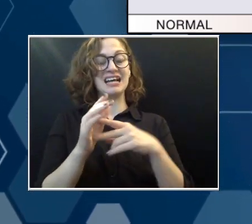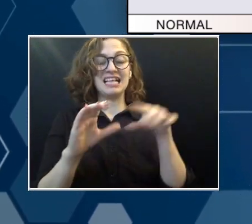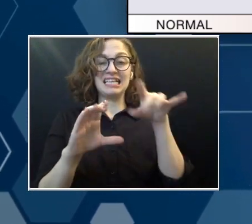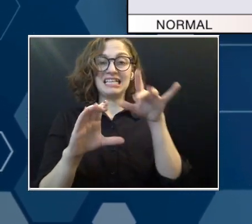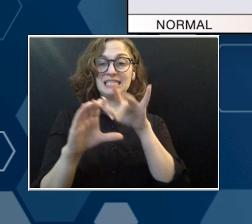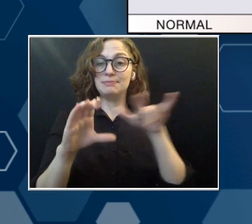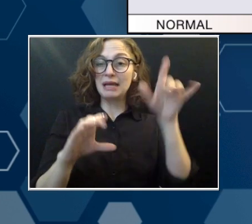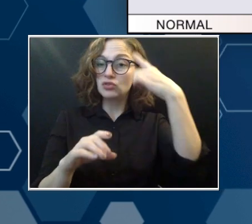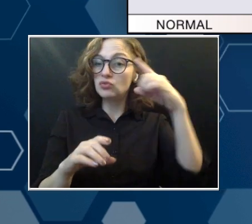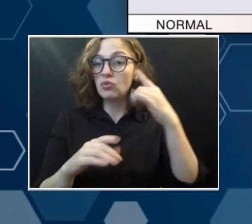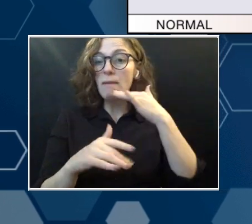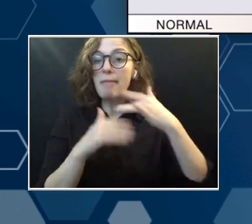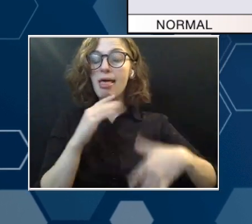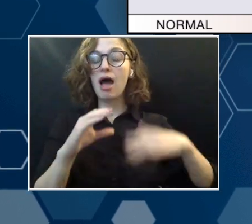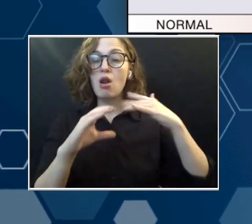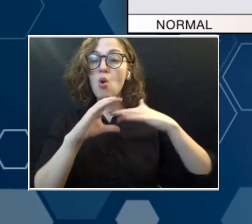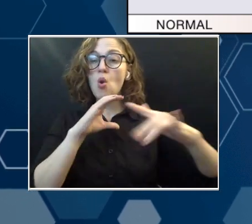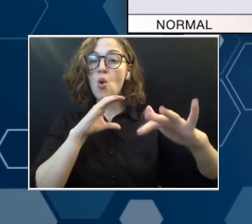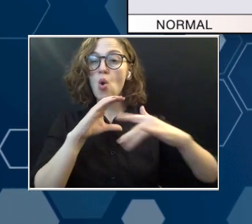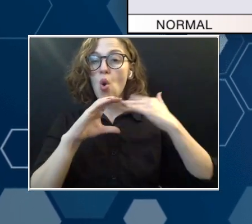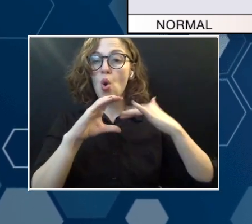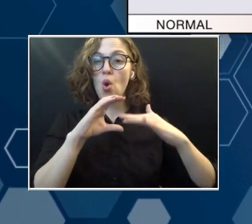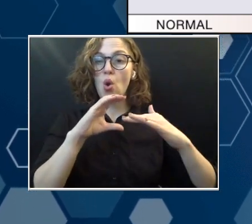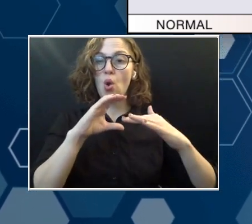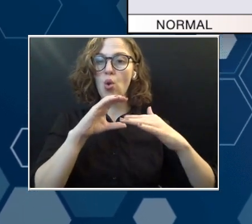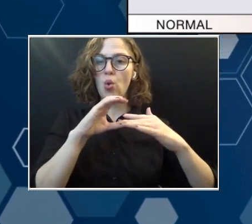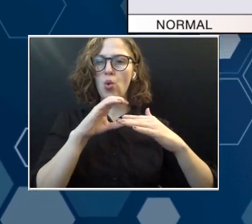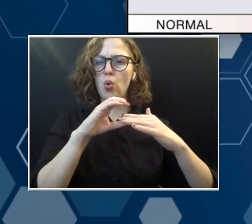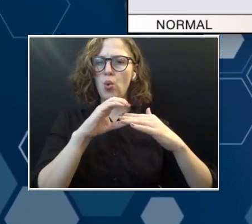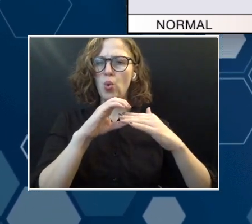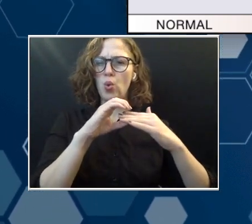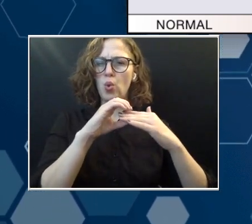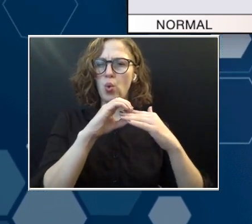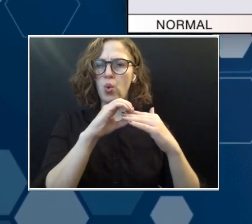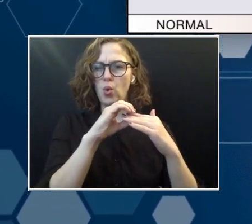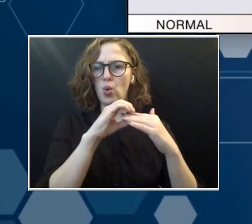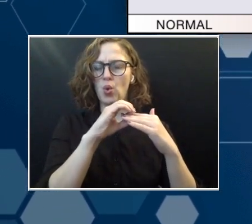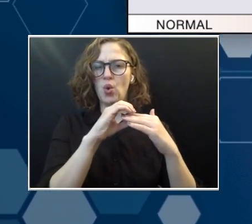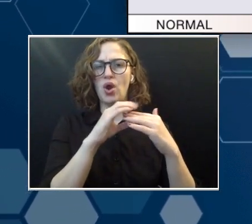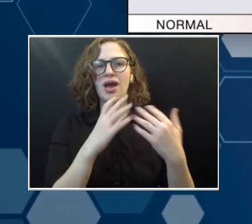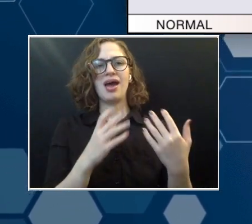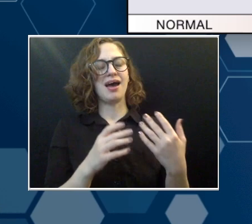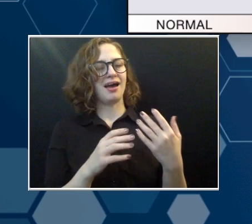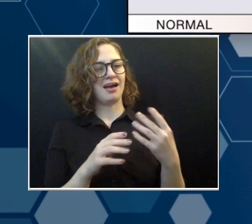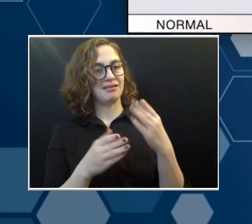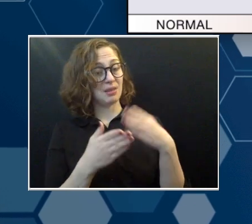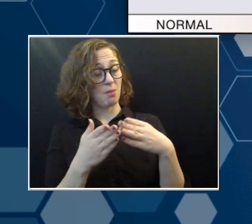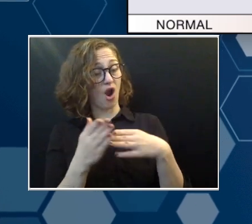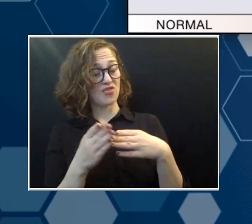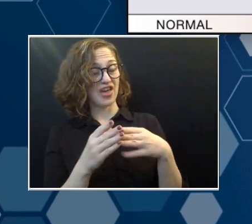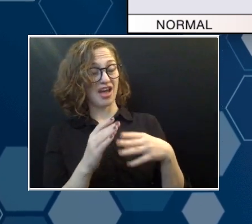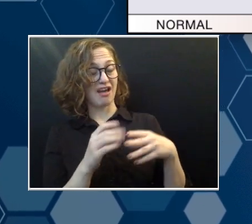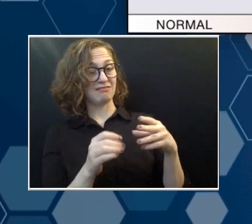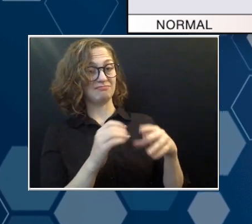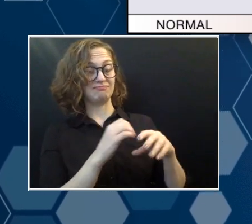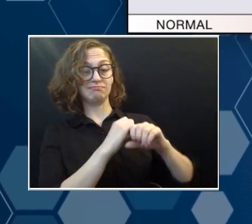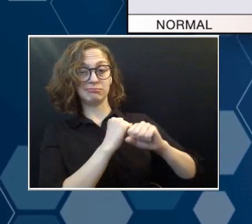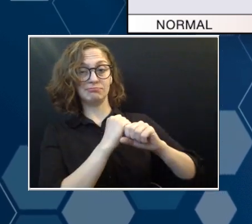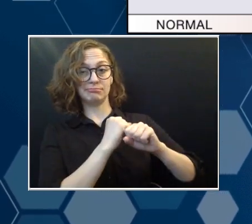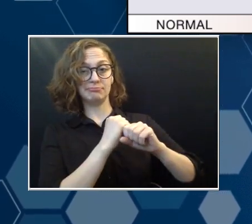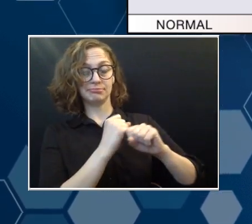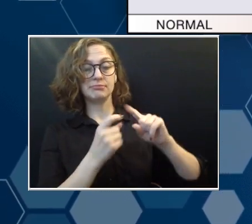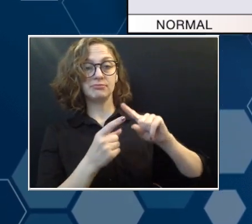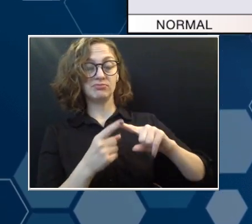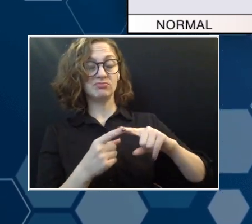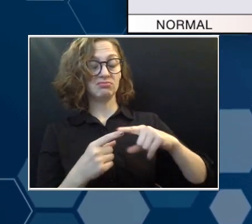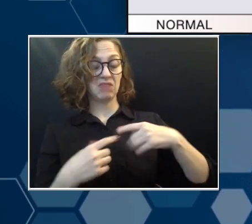the part of the heart that pumps blood to the lungs, it's pretty wimpy. It's not used to having to do a lot of work like the left side of the heart is. And so maybe